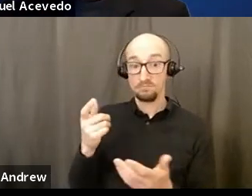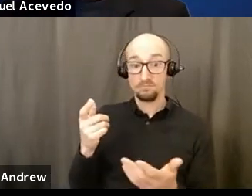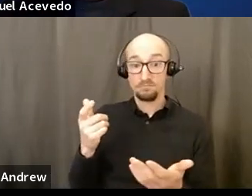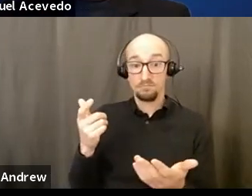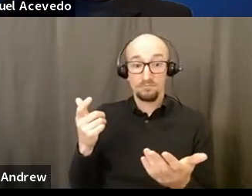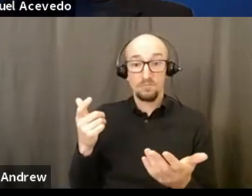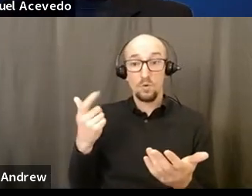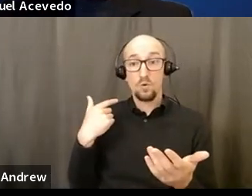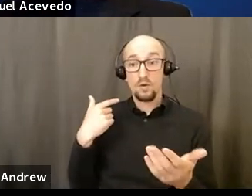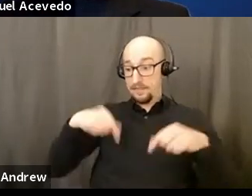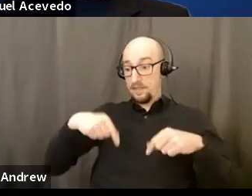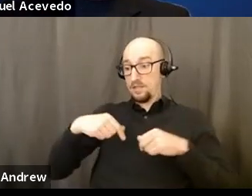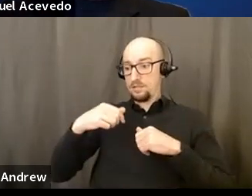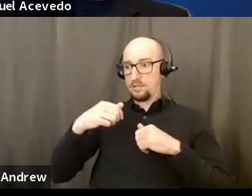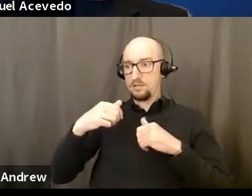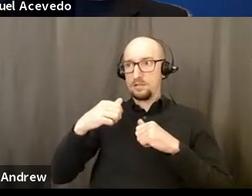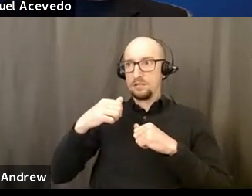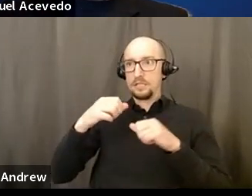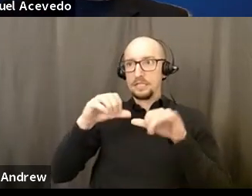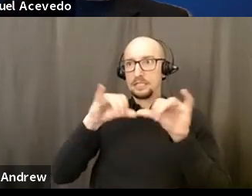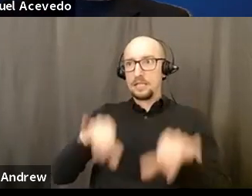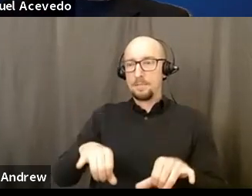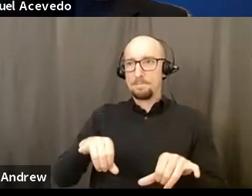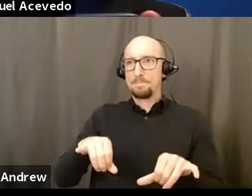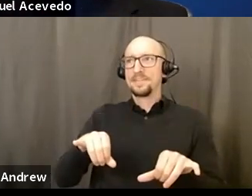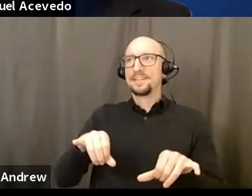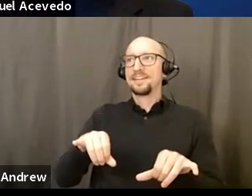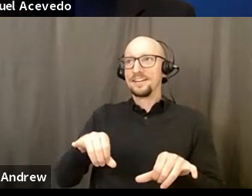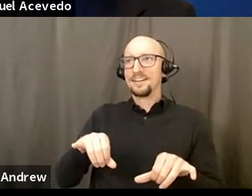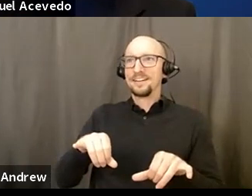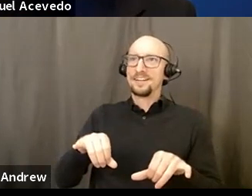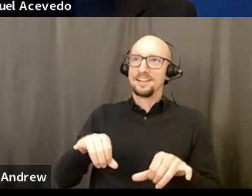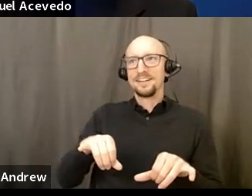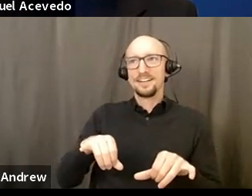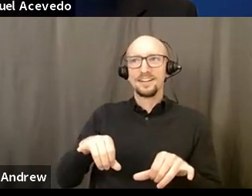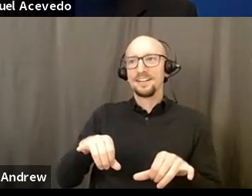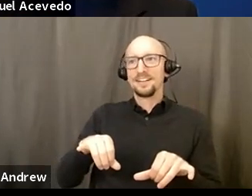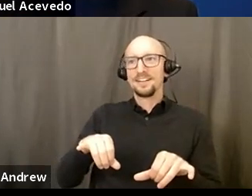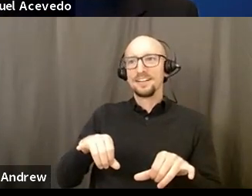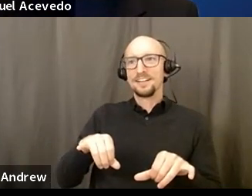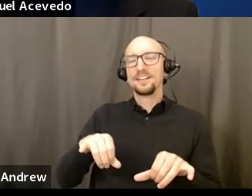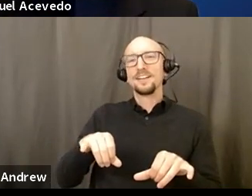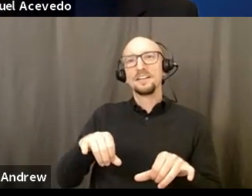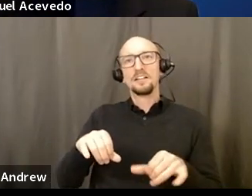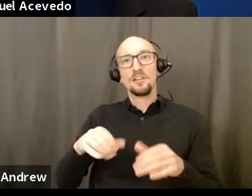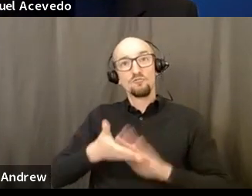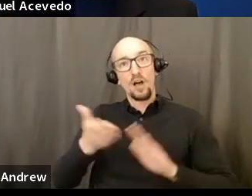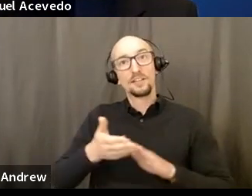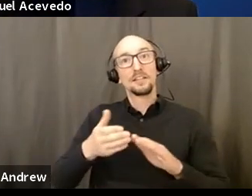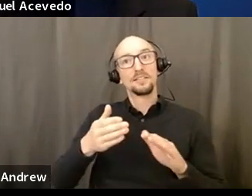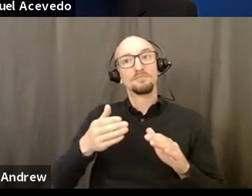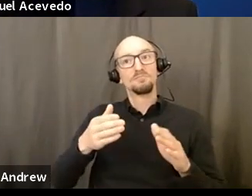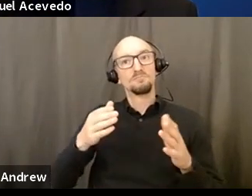that is COVID provisional again, or not? I understand if